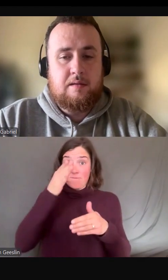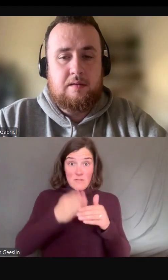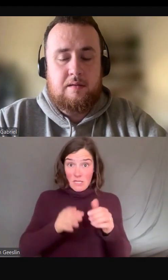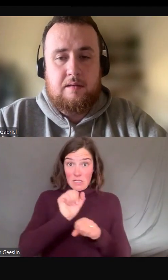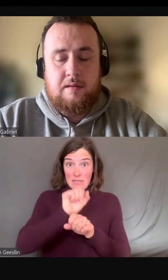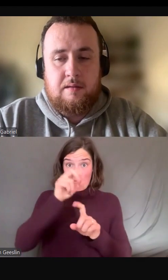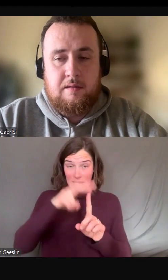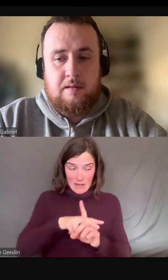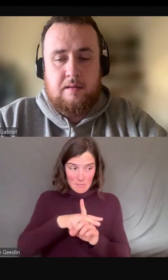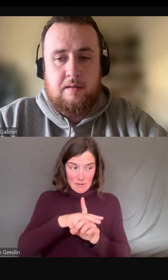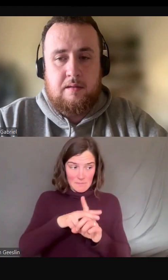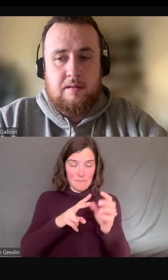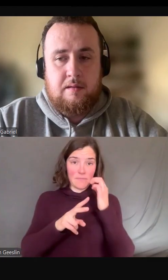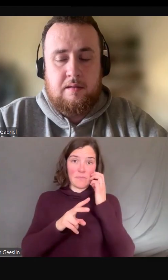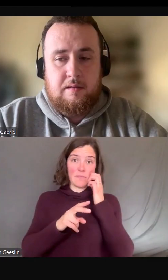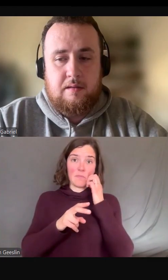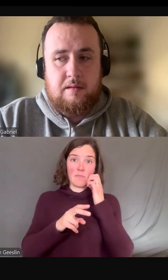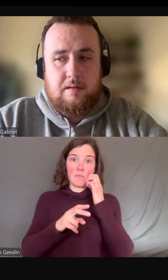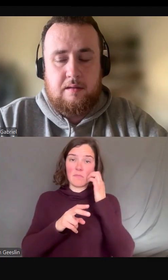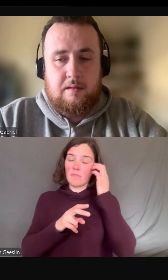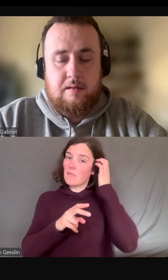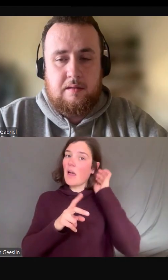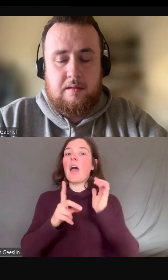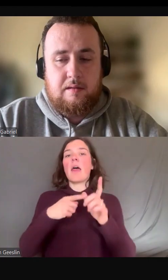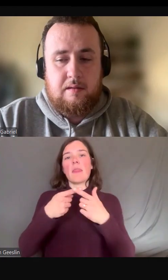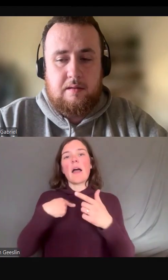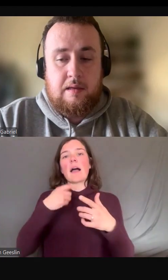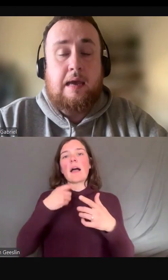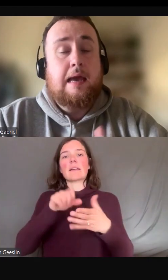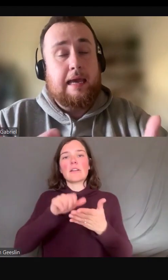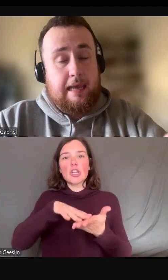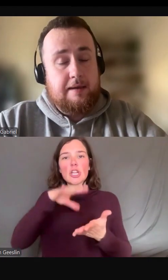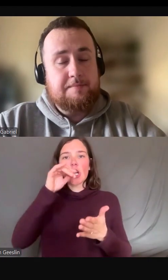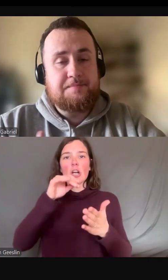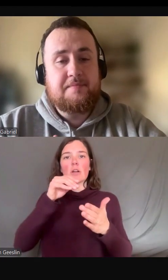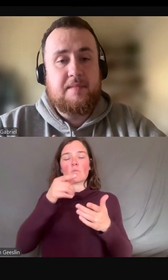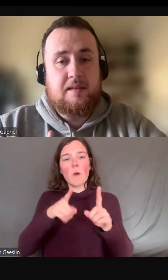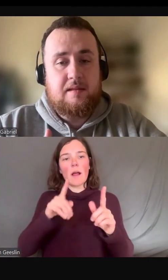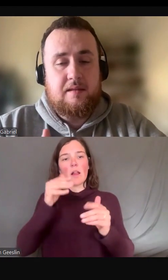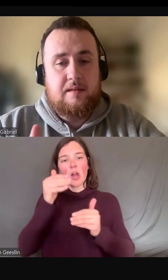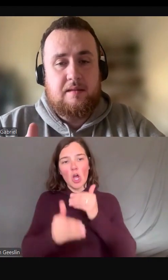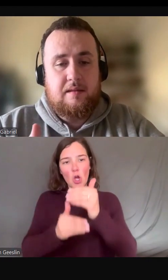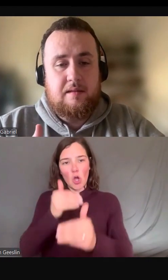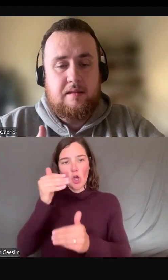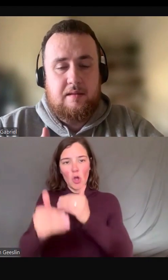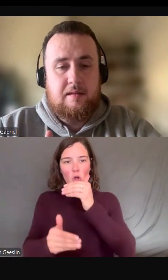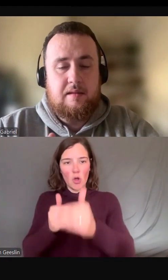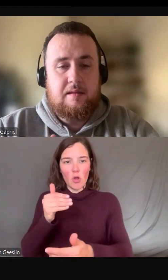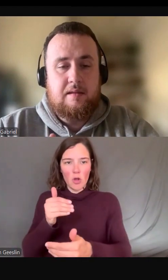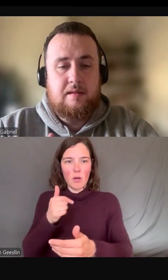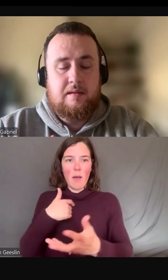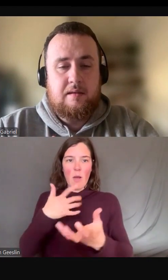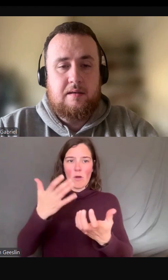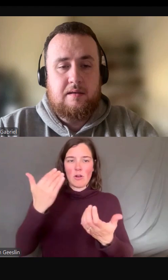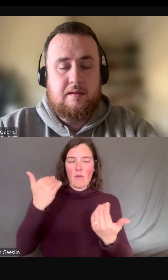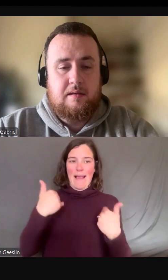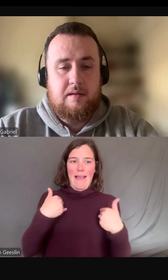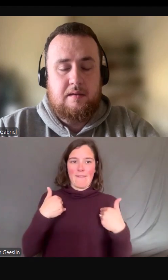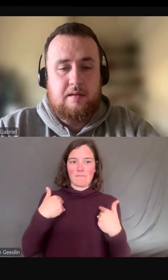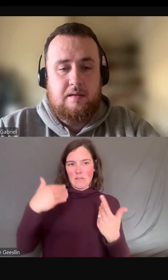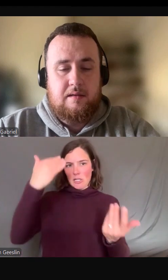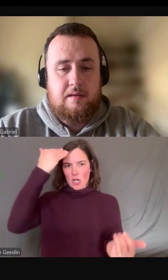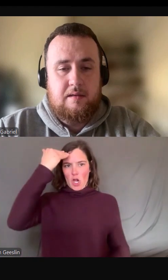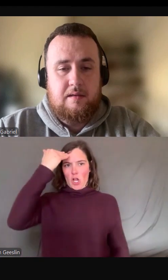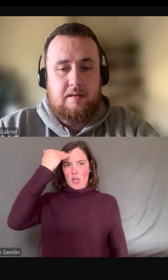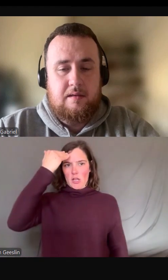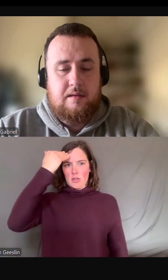program, I will learn as I go, right? But I'll have it all set up and have the knowledge to go, okay, now, maybe if I hit